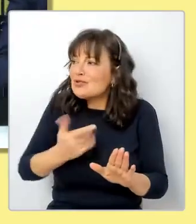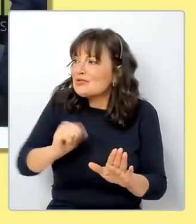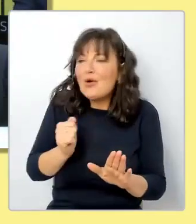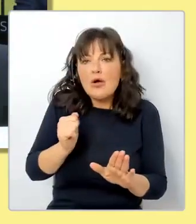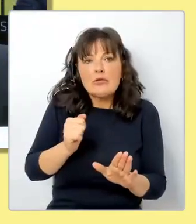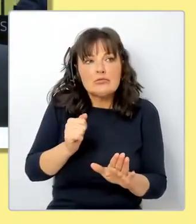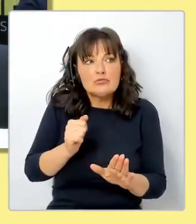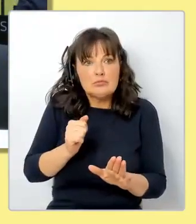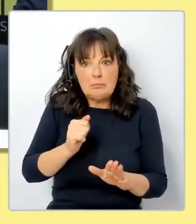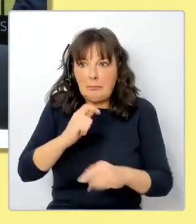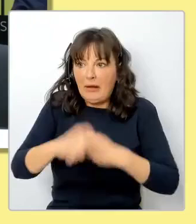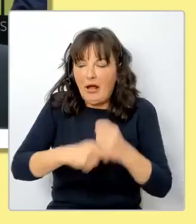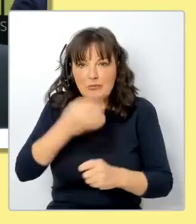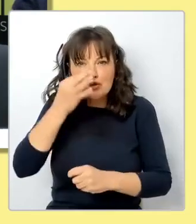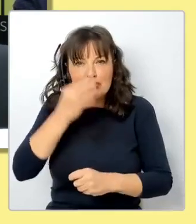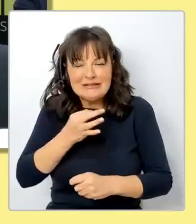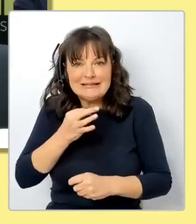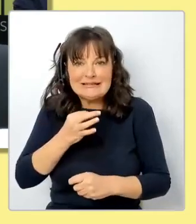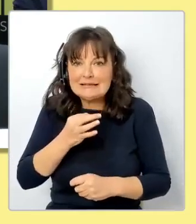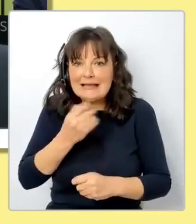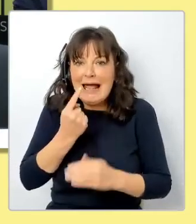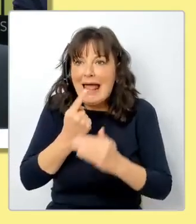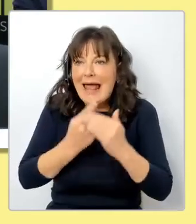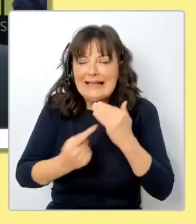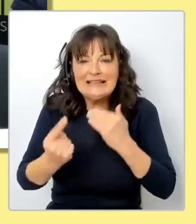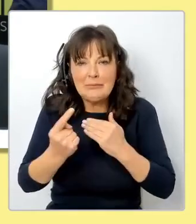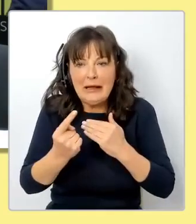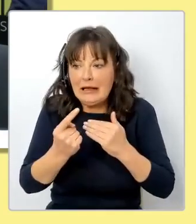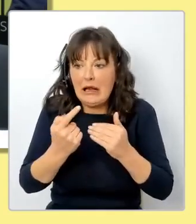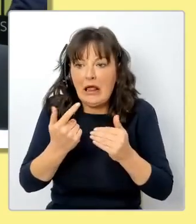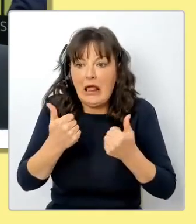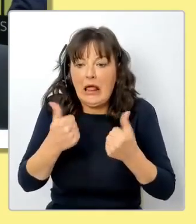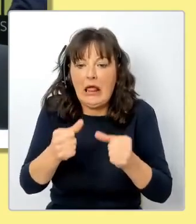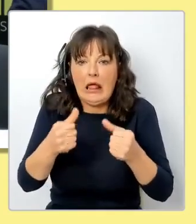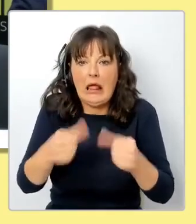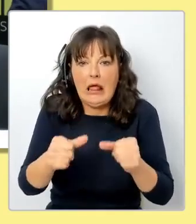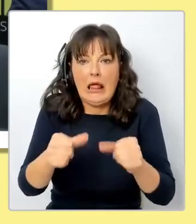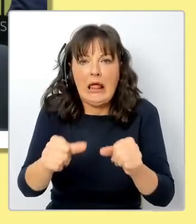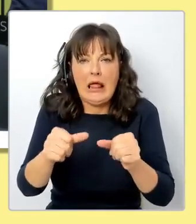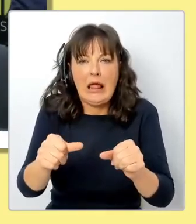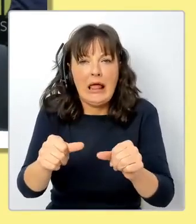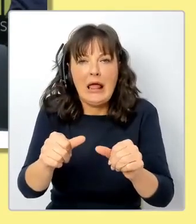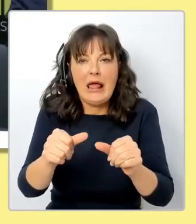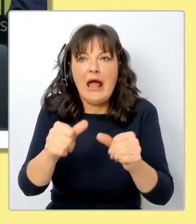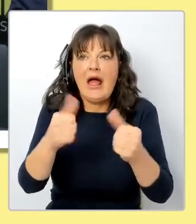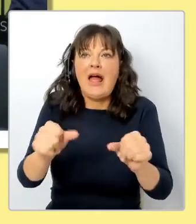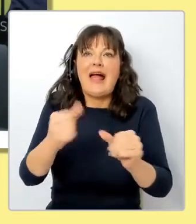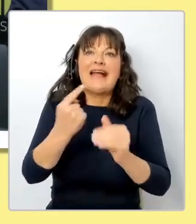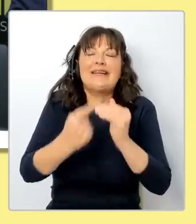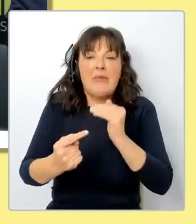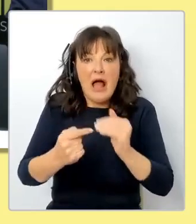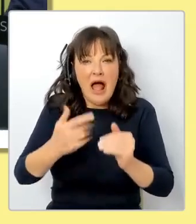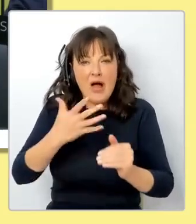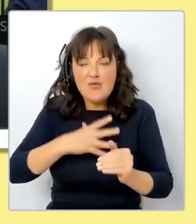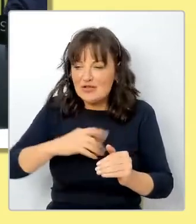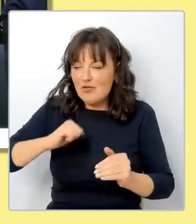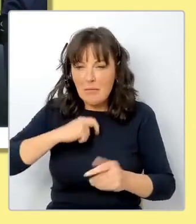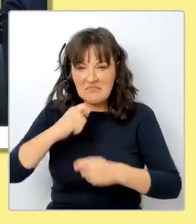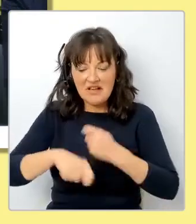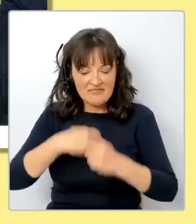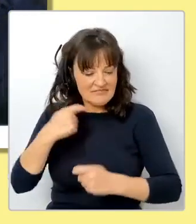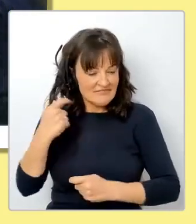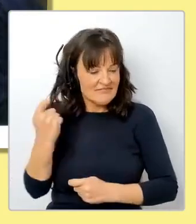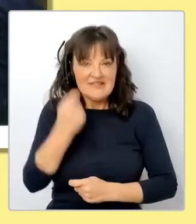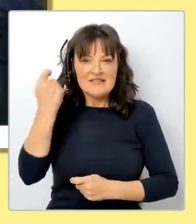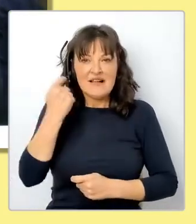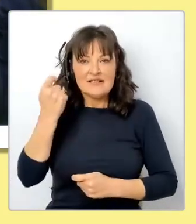slipping through, sliding through it and just making it. I want Scotland to be a successful independent nation, which is supported by as many